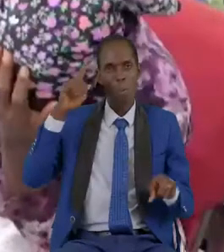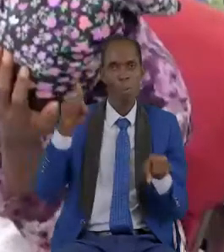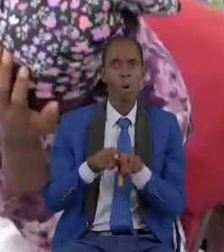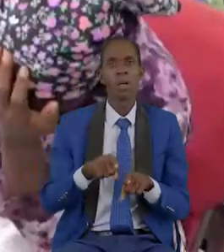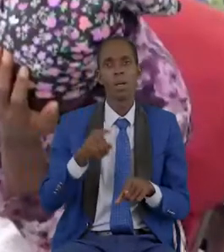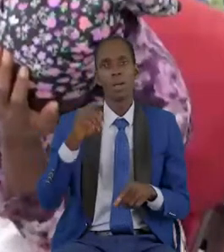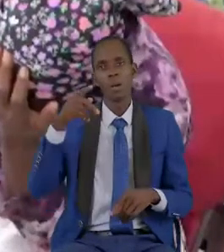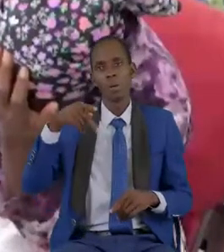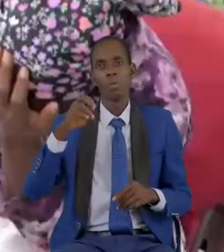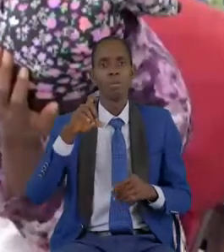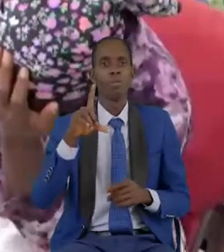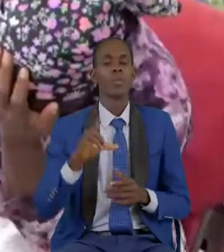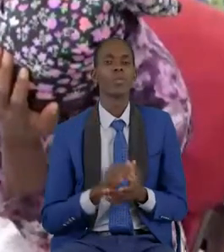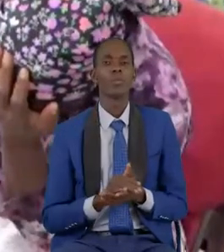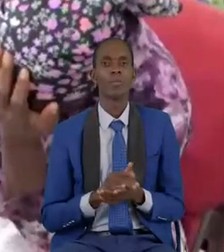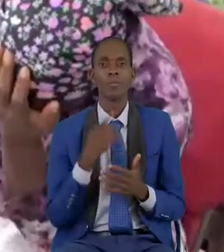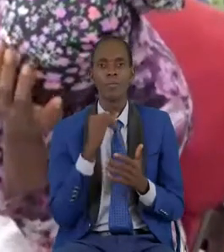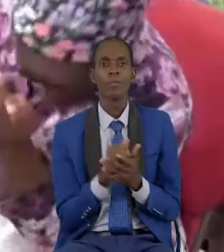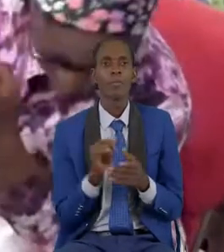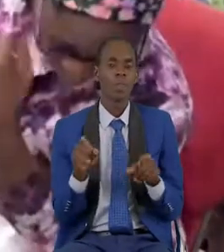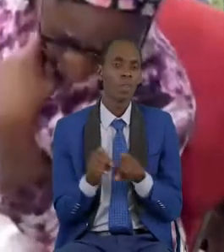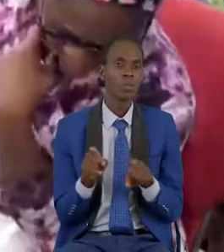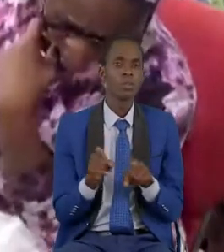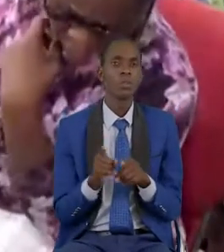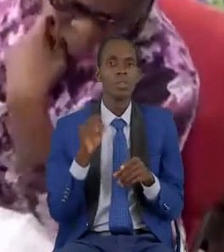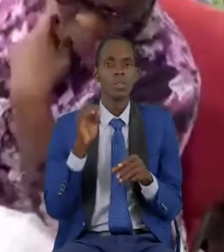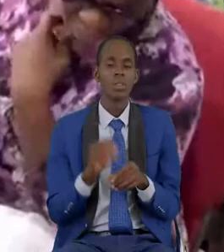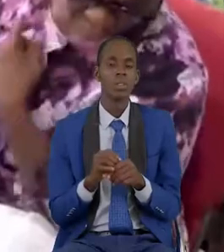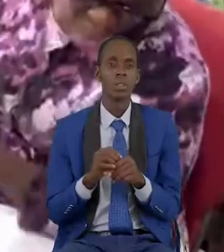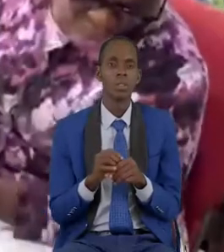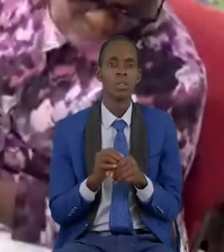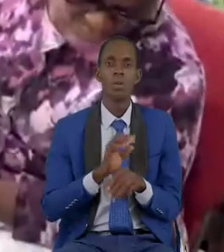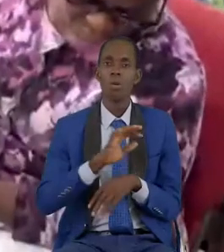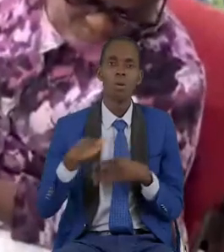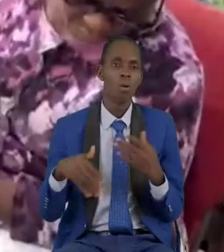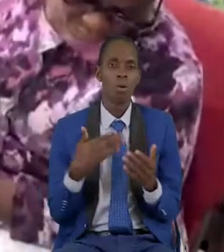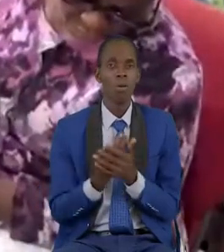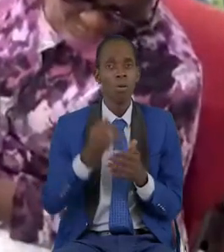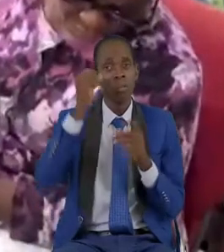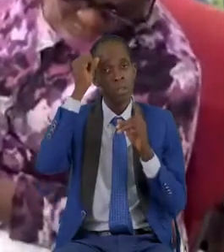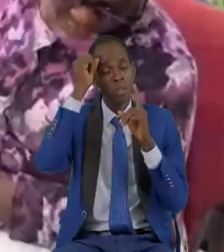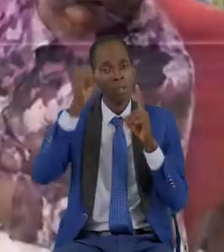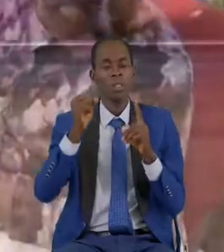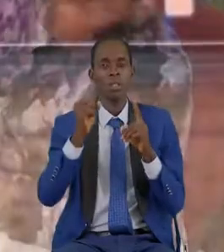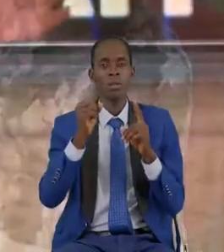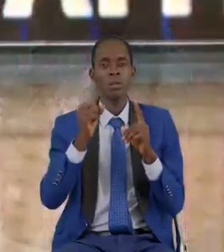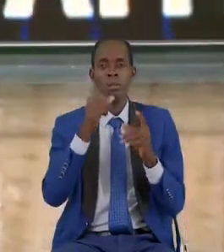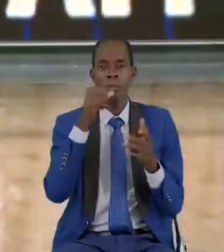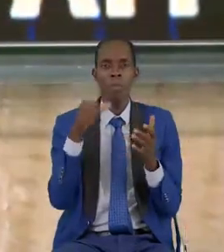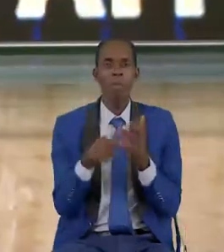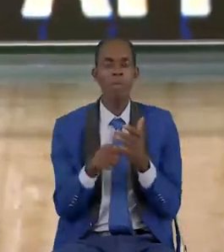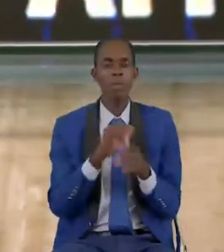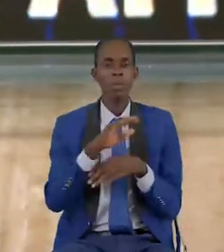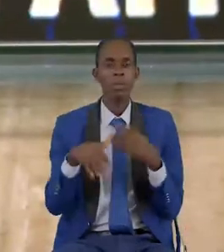as also in all his epistles, it says, all the epistles